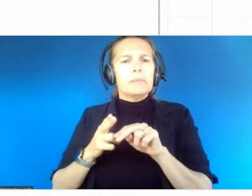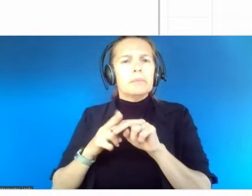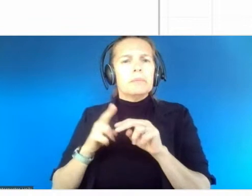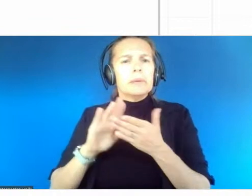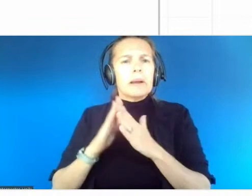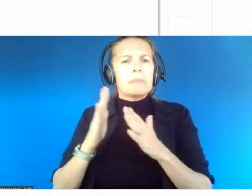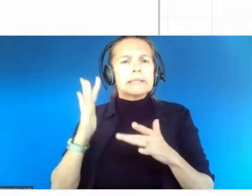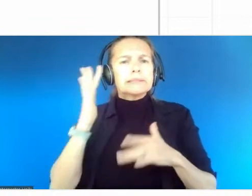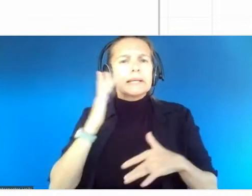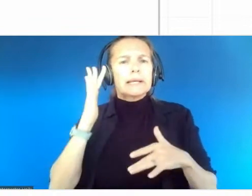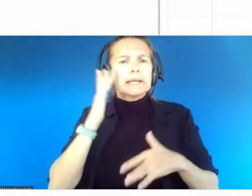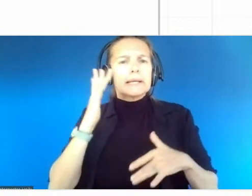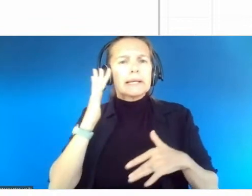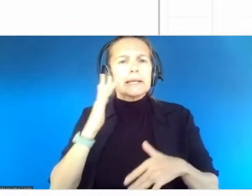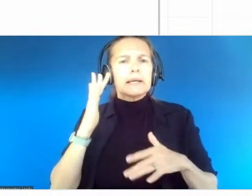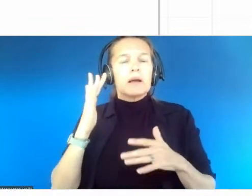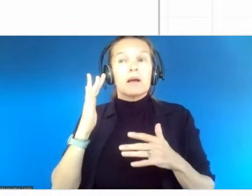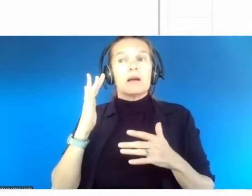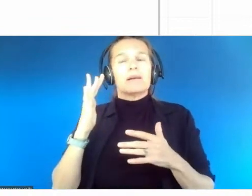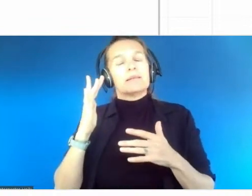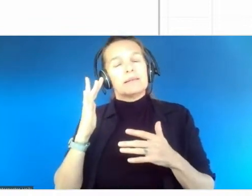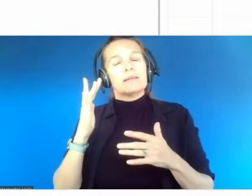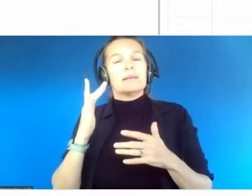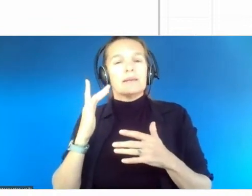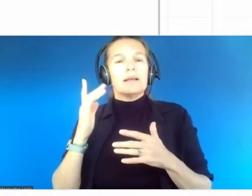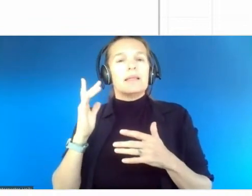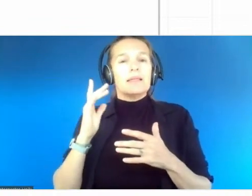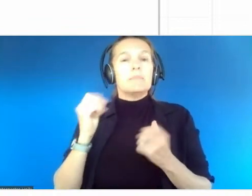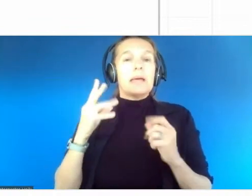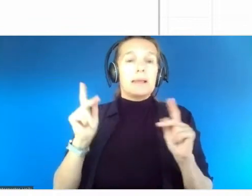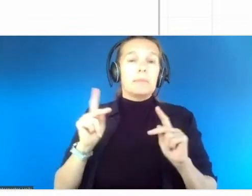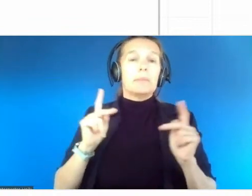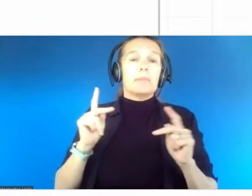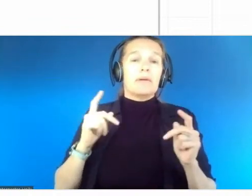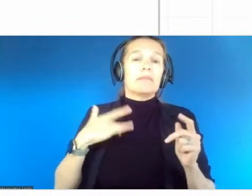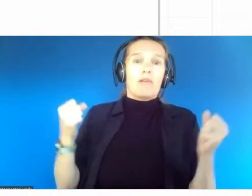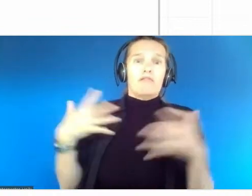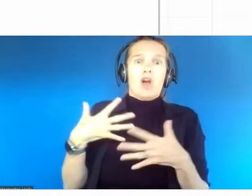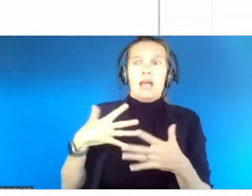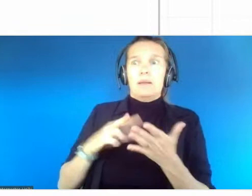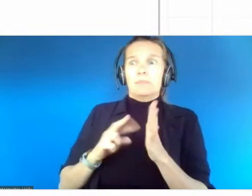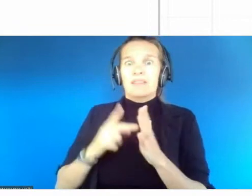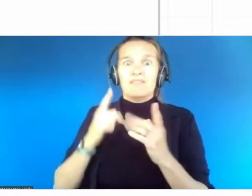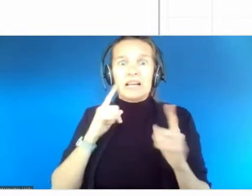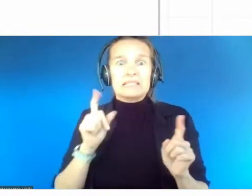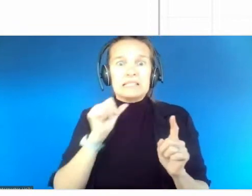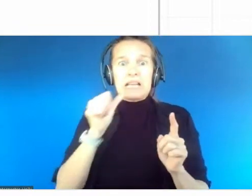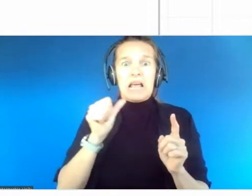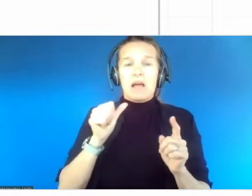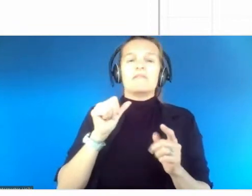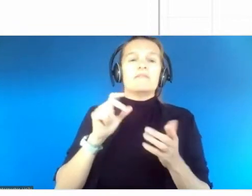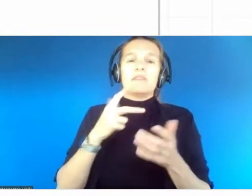Unfortunately, this has led to outsized fears about the efficacy of the vaccines. But again, I want to say, and the